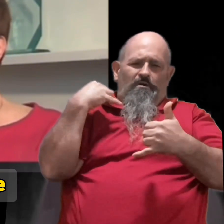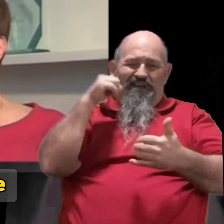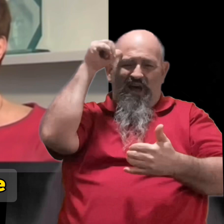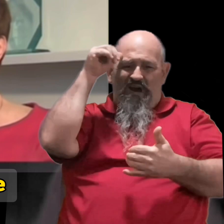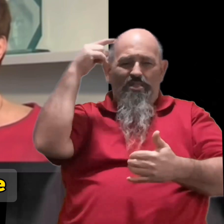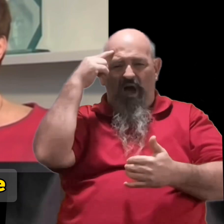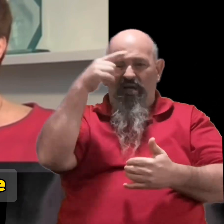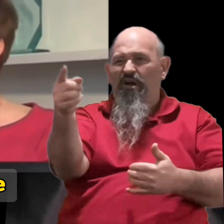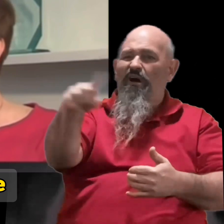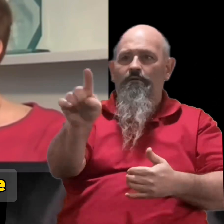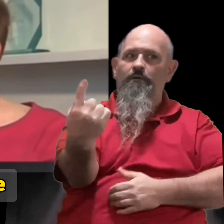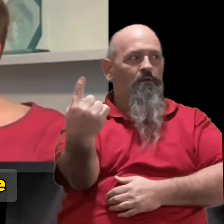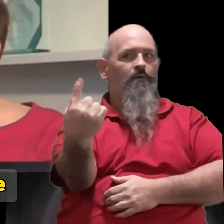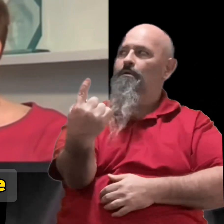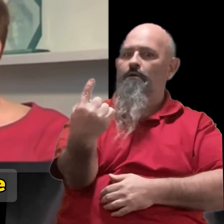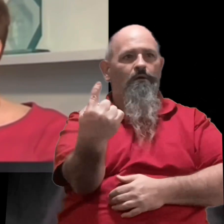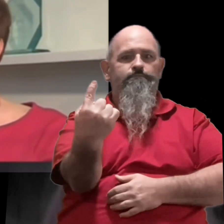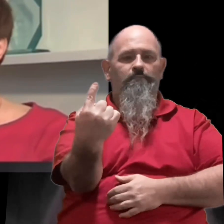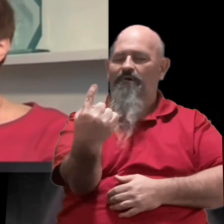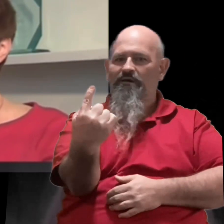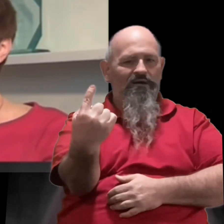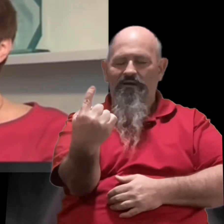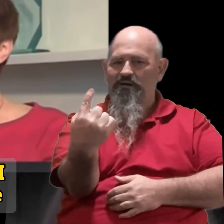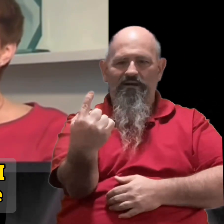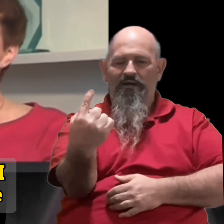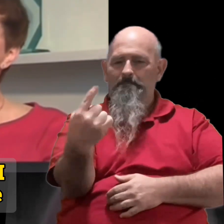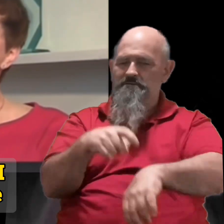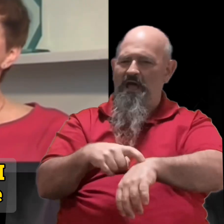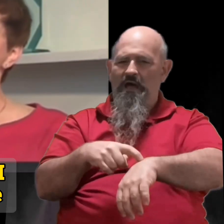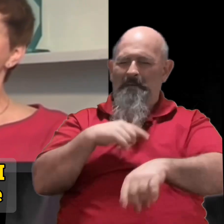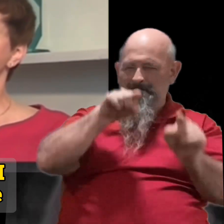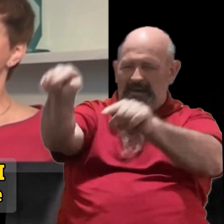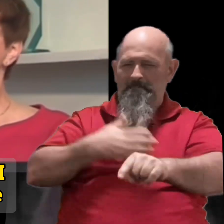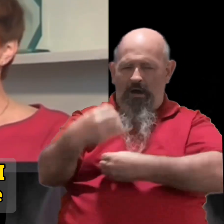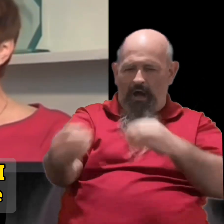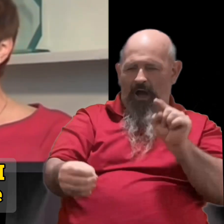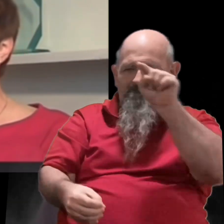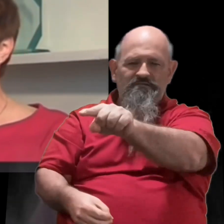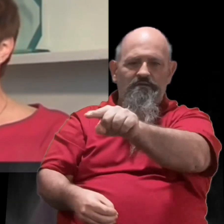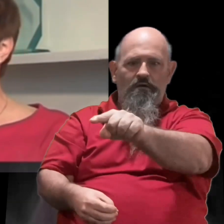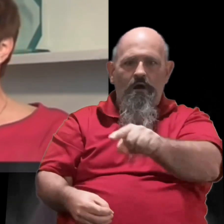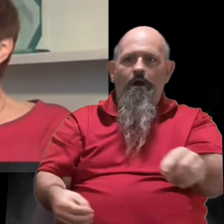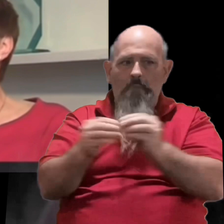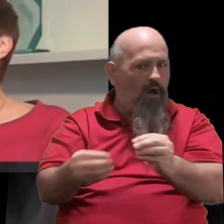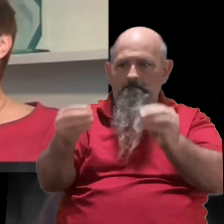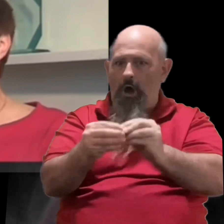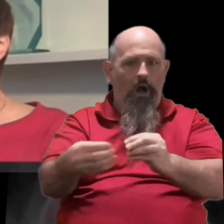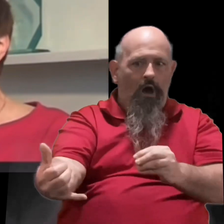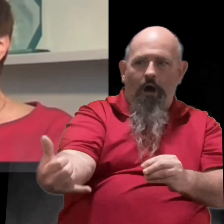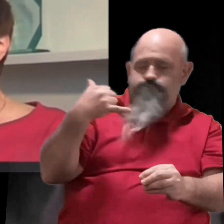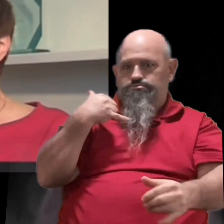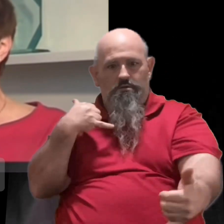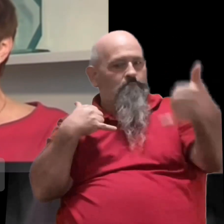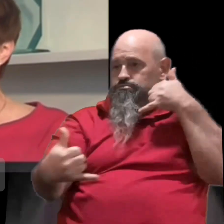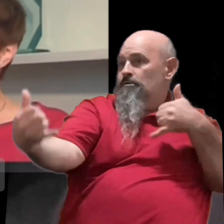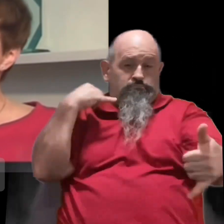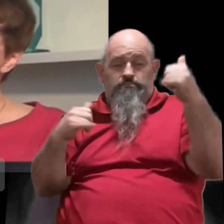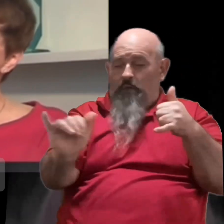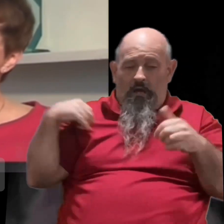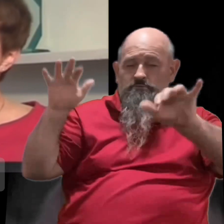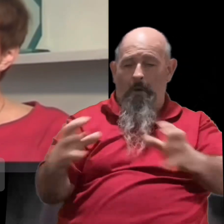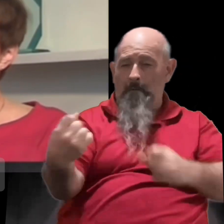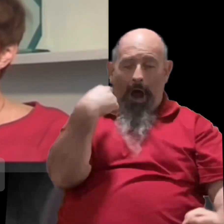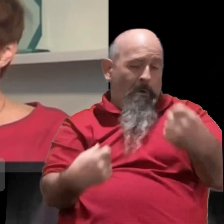from adults who thought they were the only ones. And then by the time I got back to my office, we had even more. And it kind of